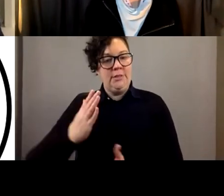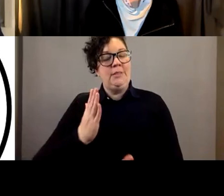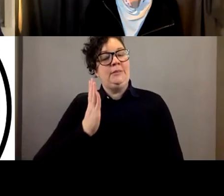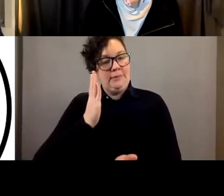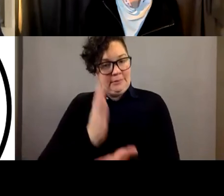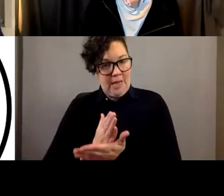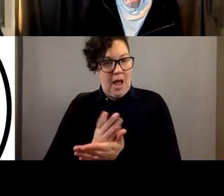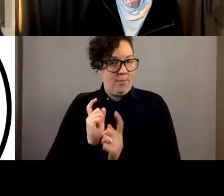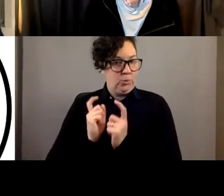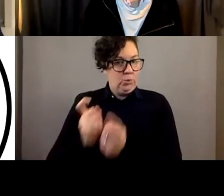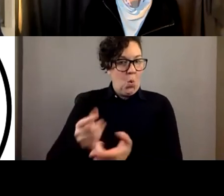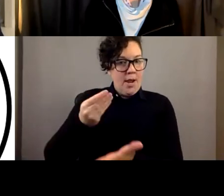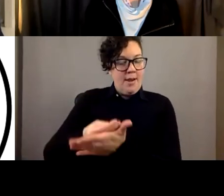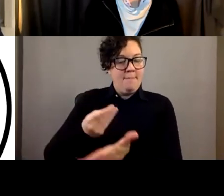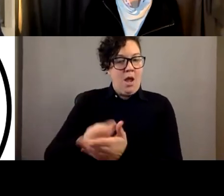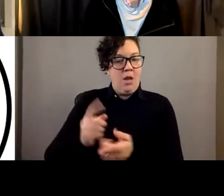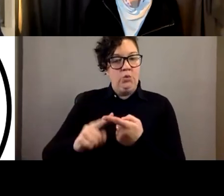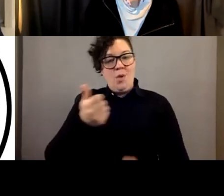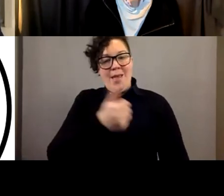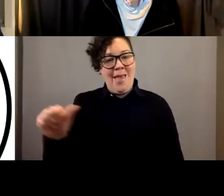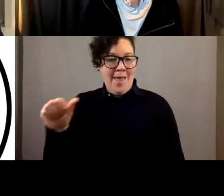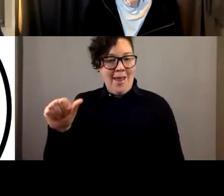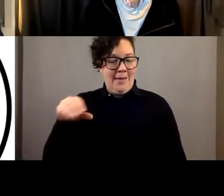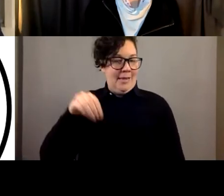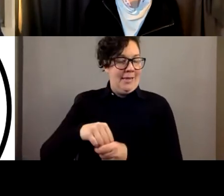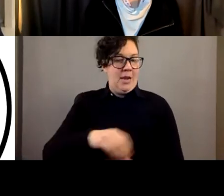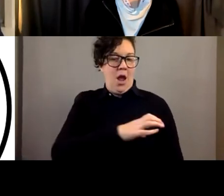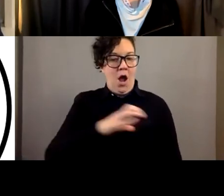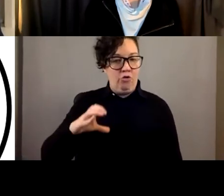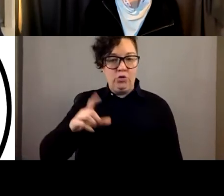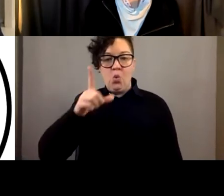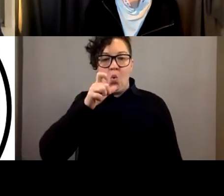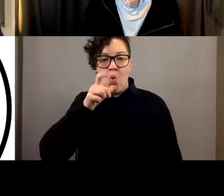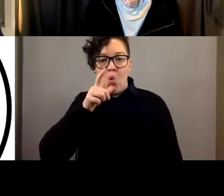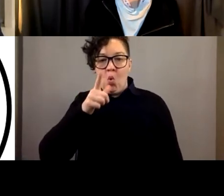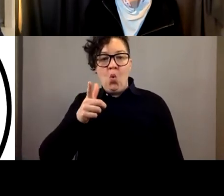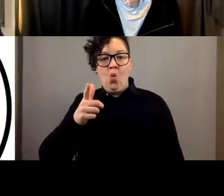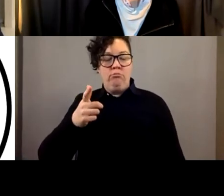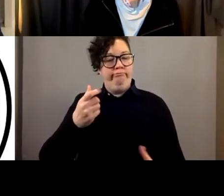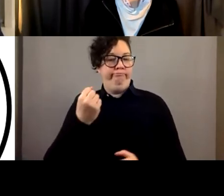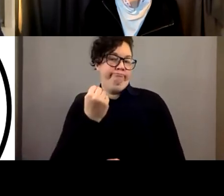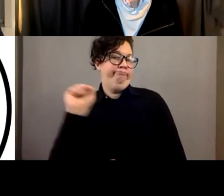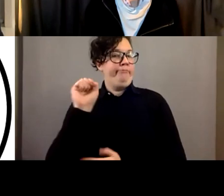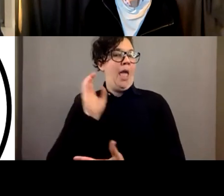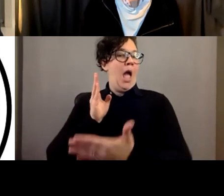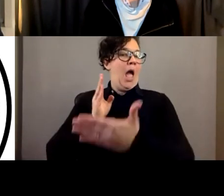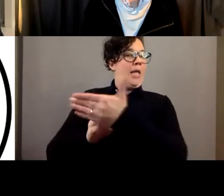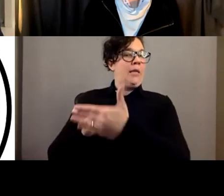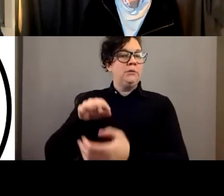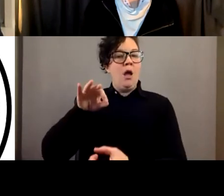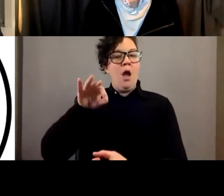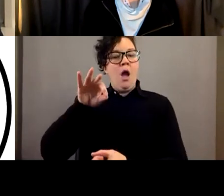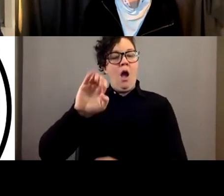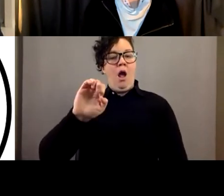campaign contributions to members of Congress who objected to the Electoral College results, right? And that is a strong